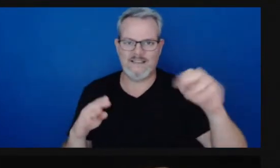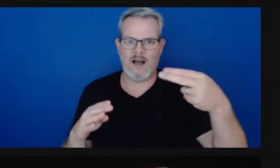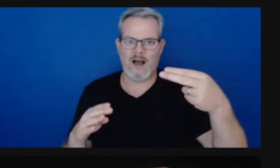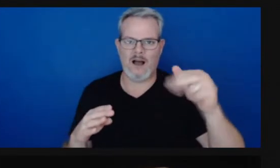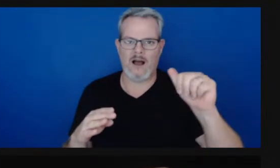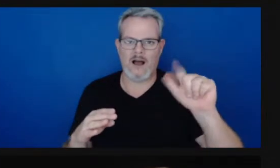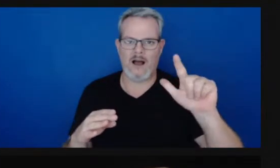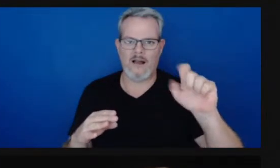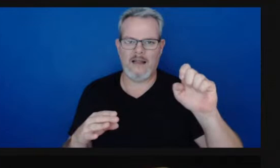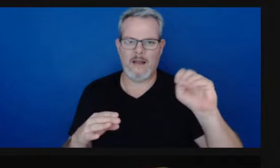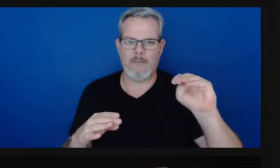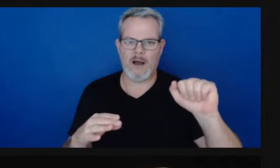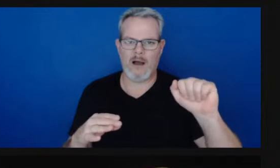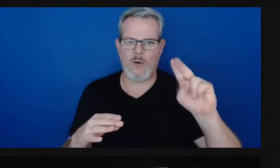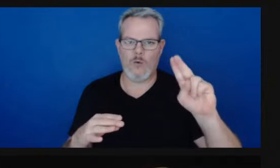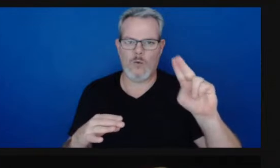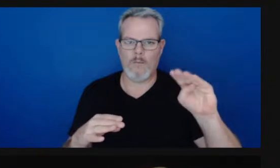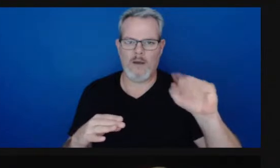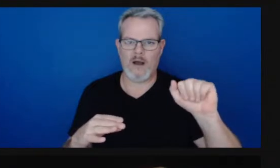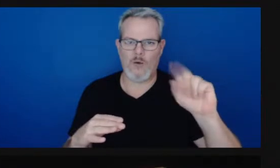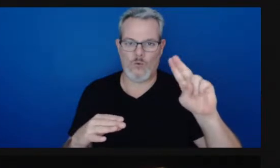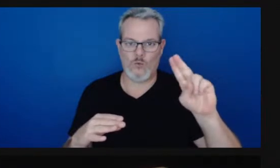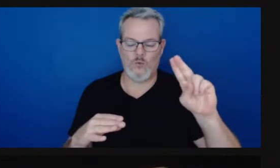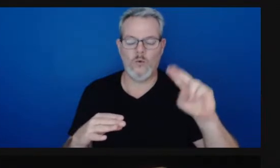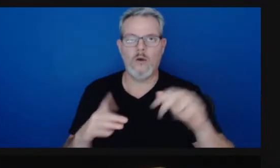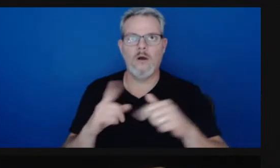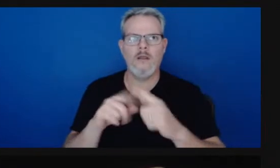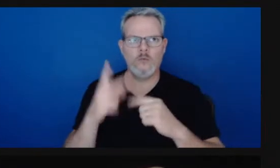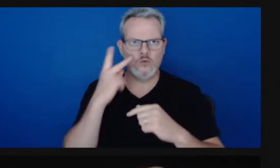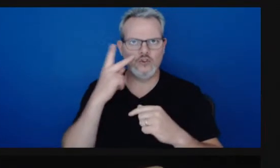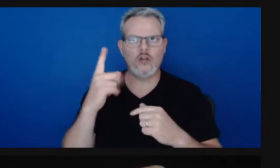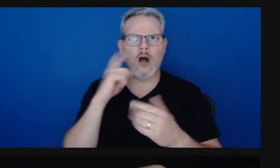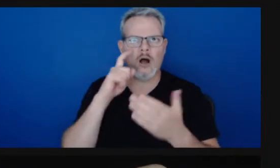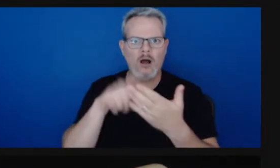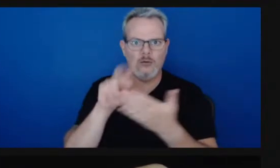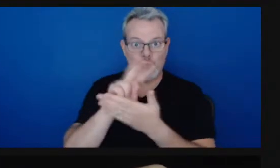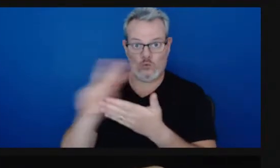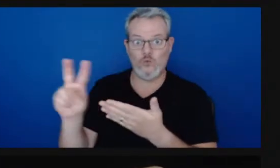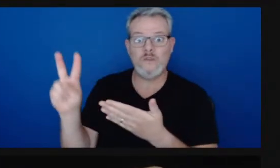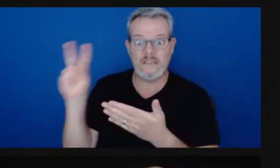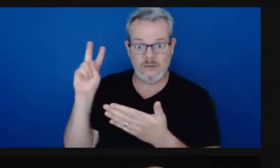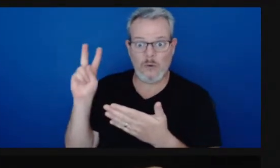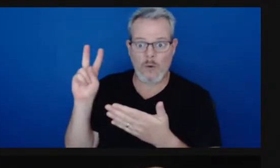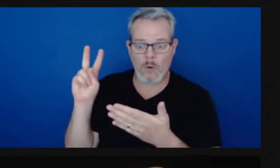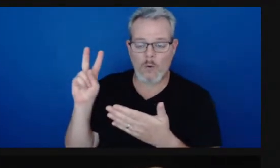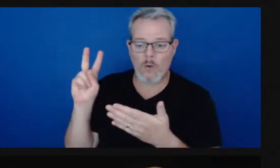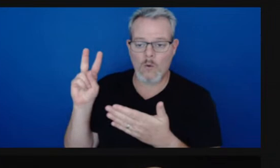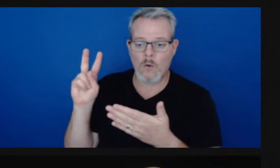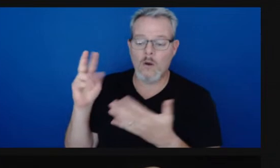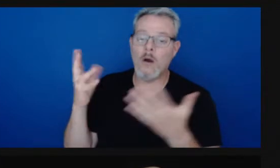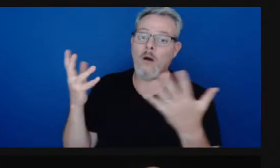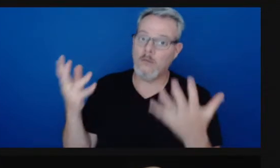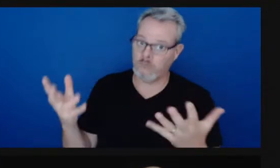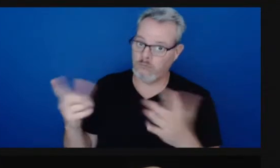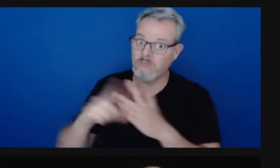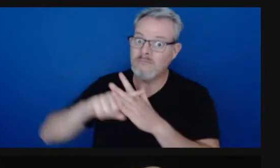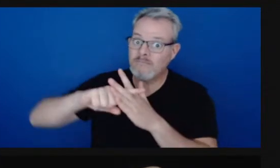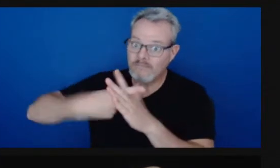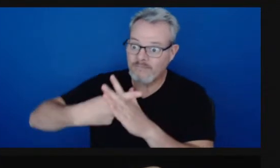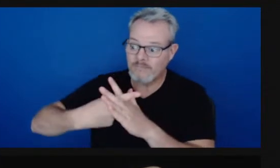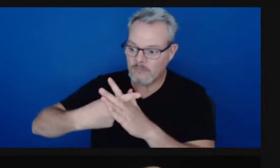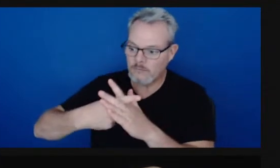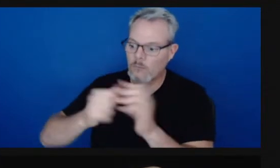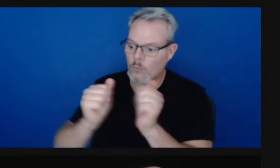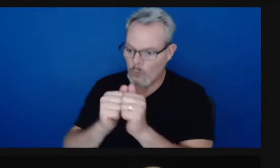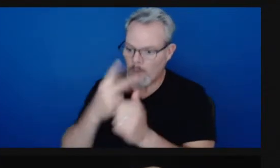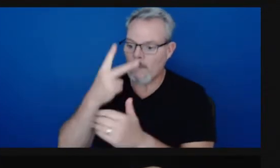interesting last week, 2 weeks ago, I should say, that even though it began with both Hale